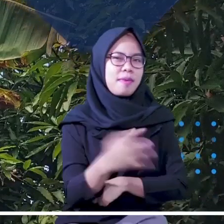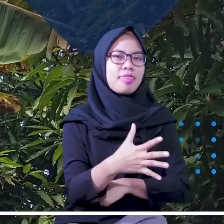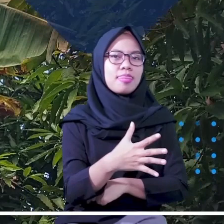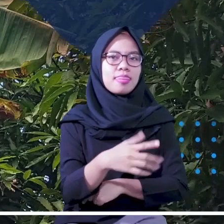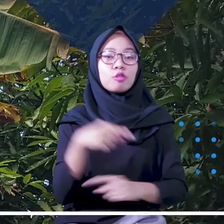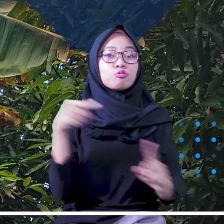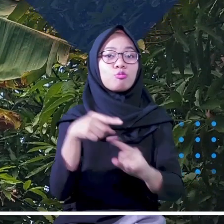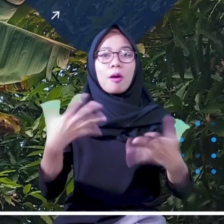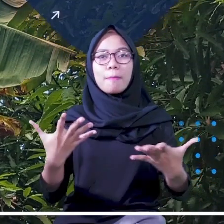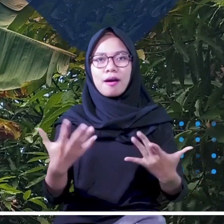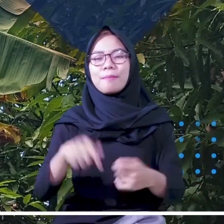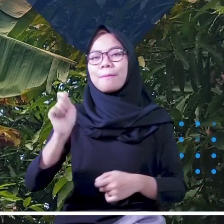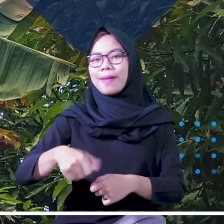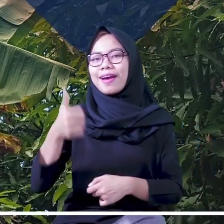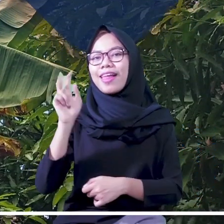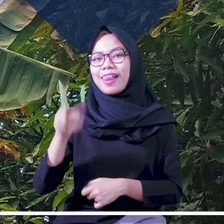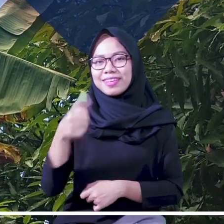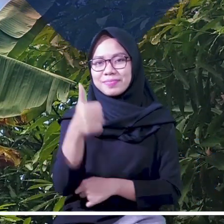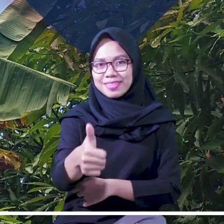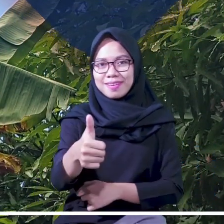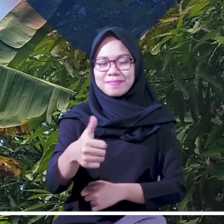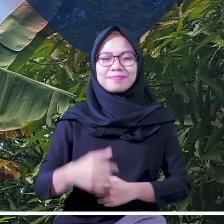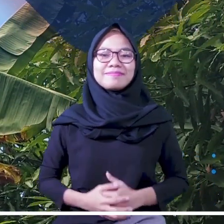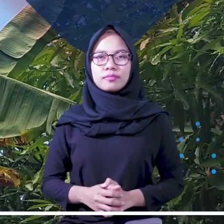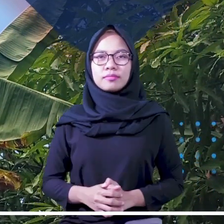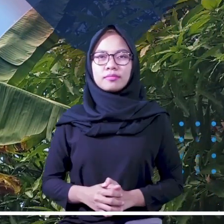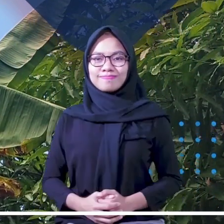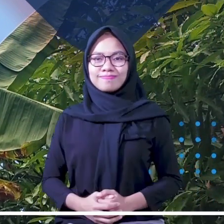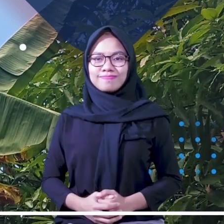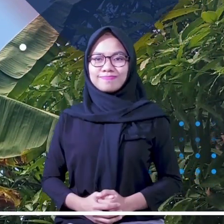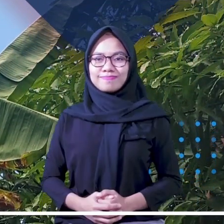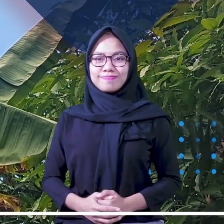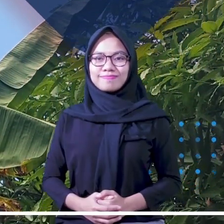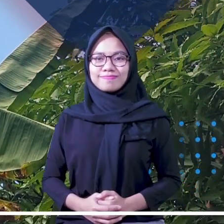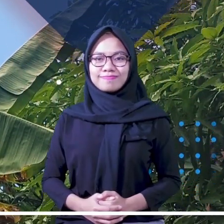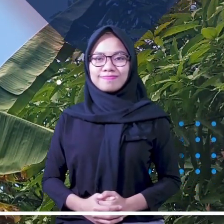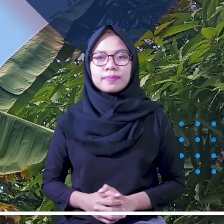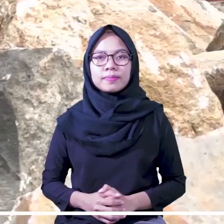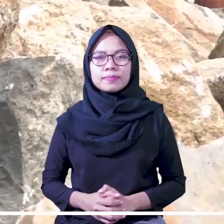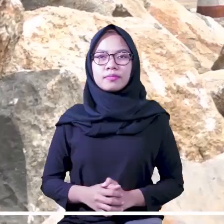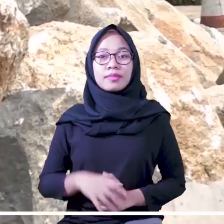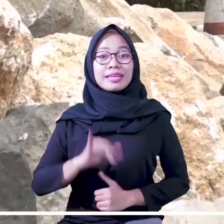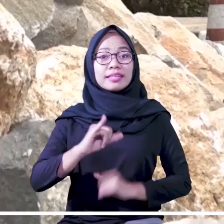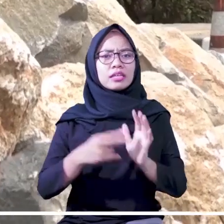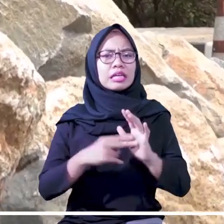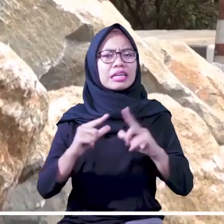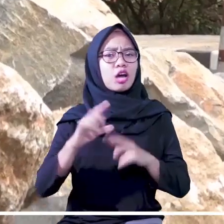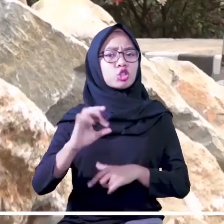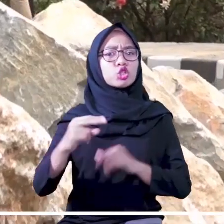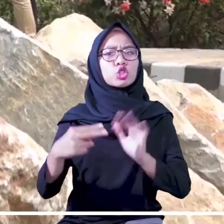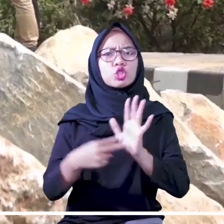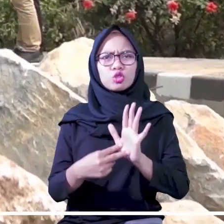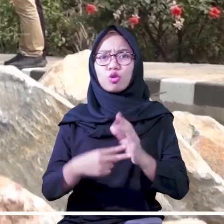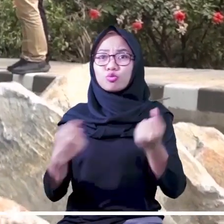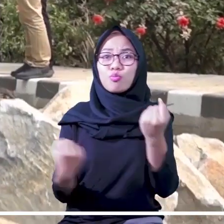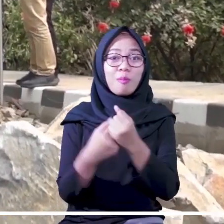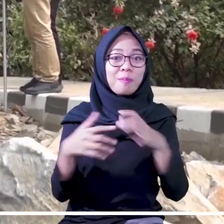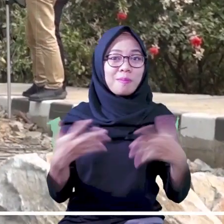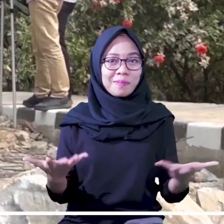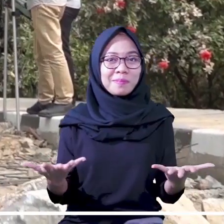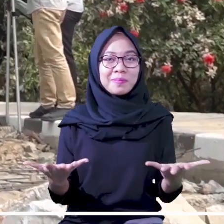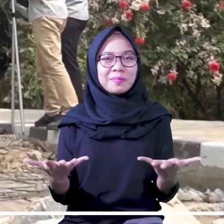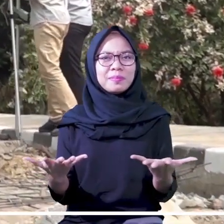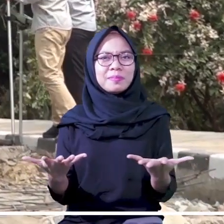dealt with, so that the system can function normally again. One of INECORS' main roles is to